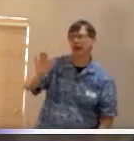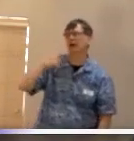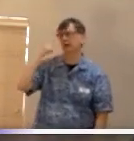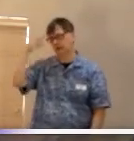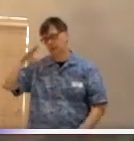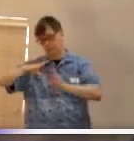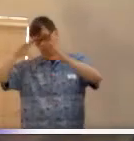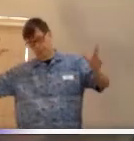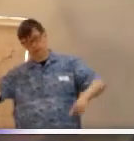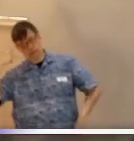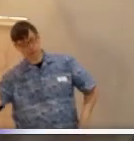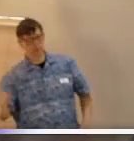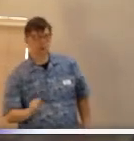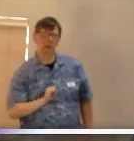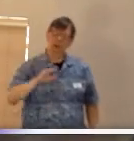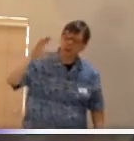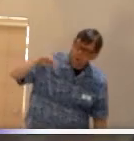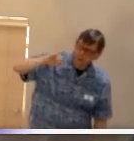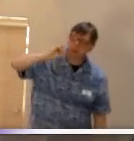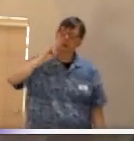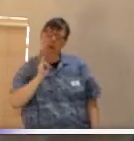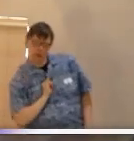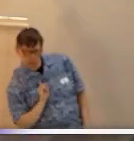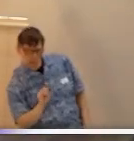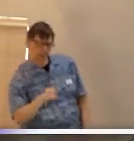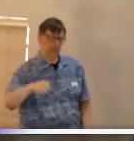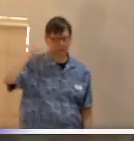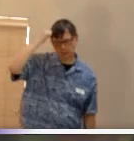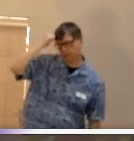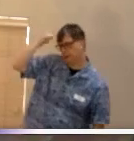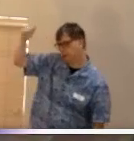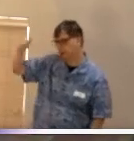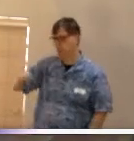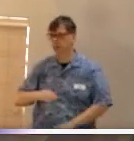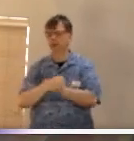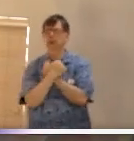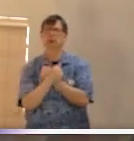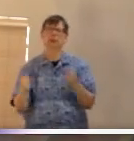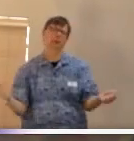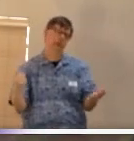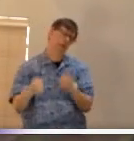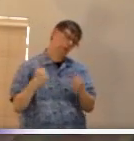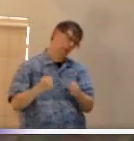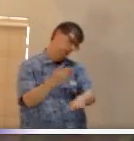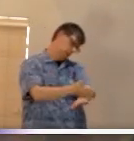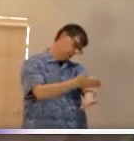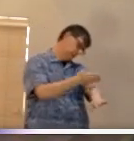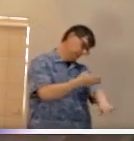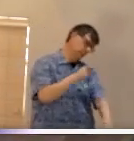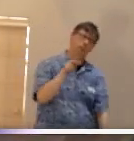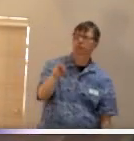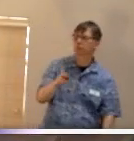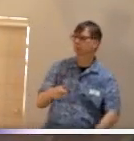big eye. And the little eye is the mind that represents these energy patterns as your personality. Mine